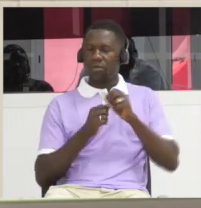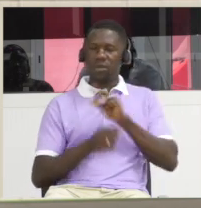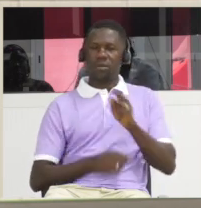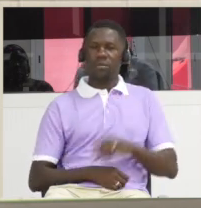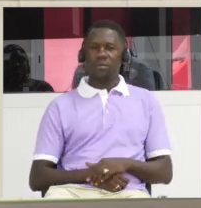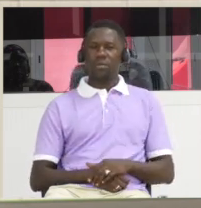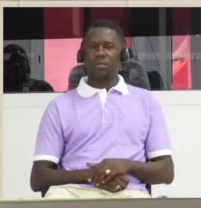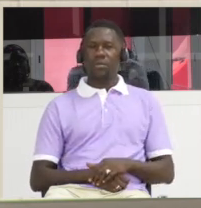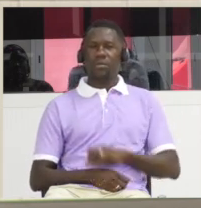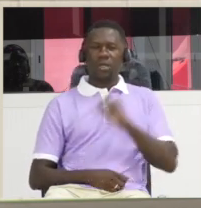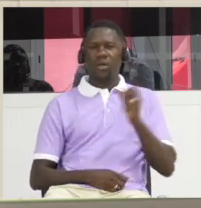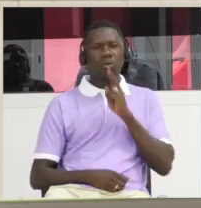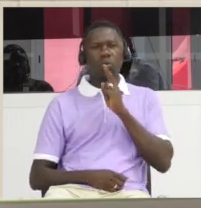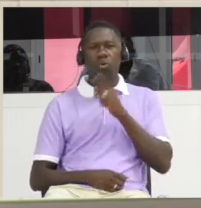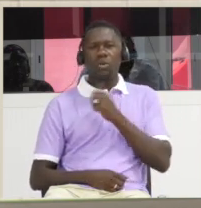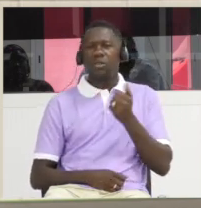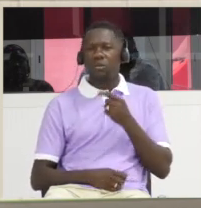And that's about all.